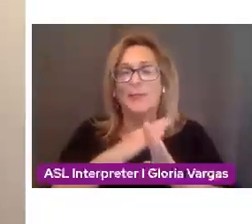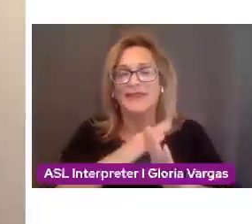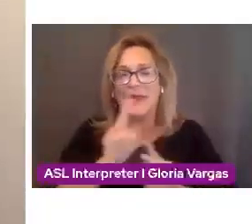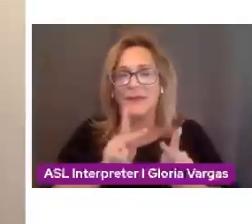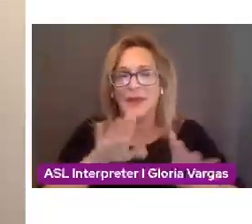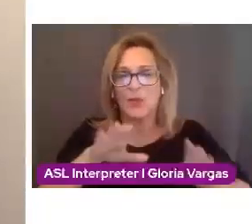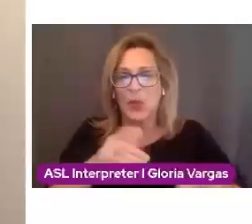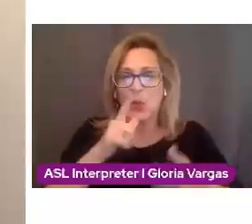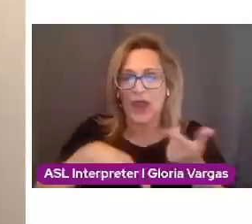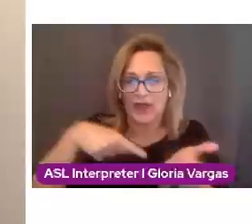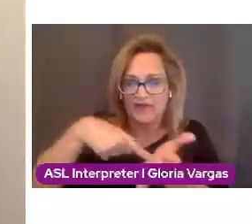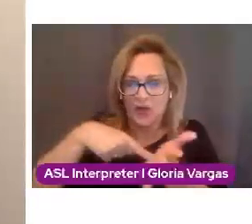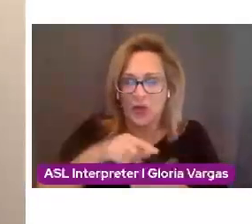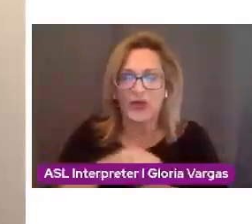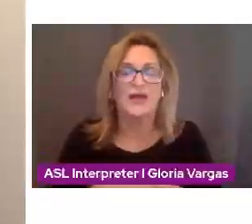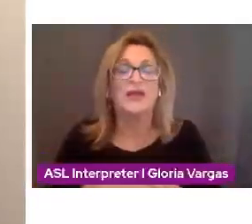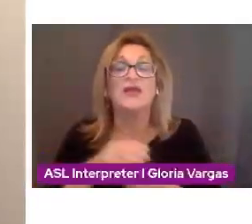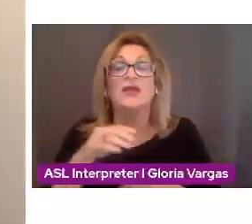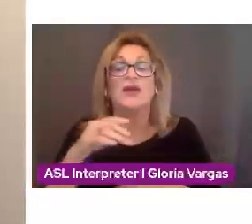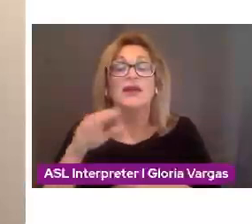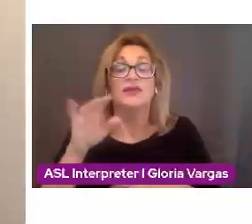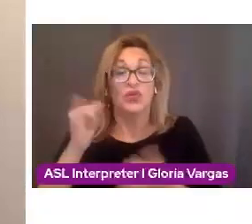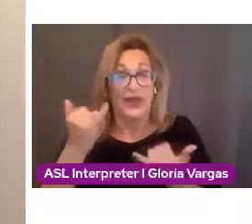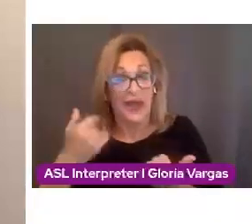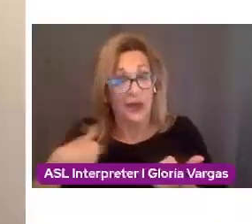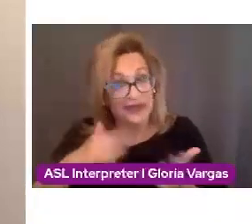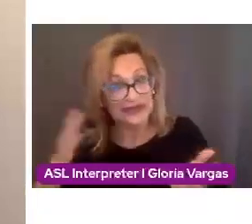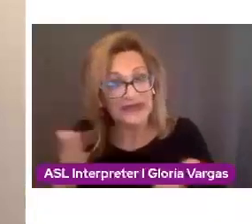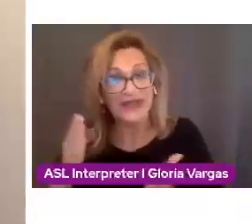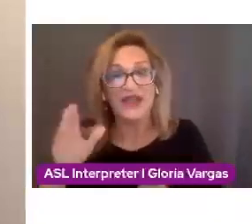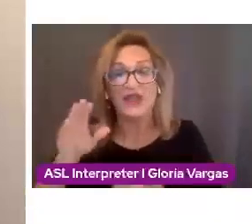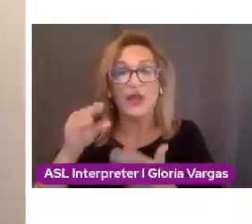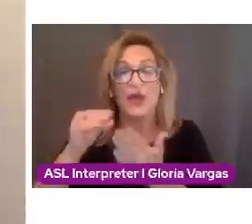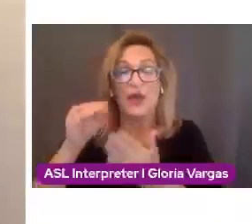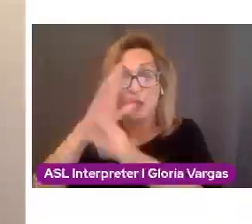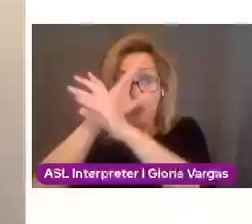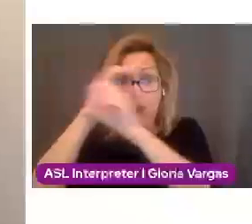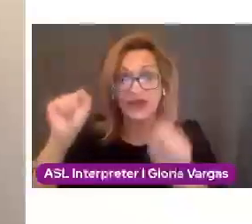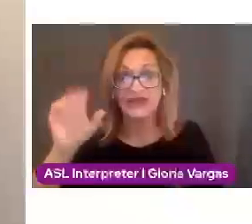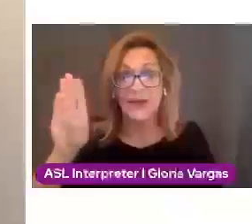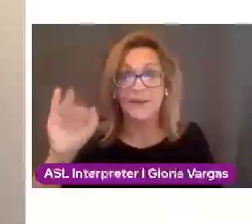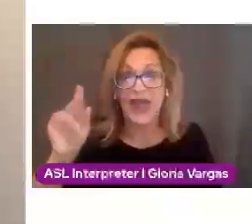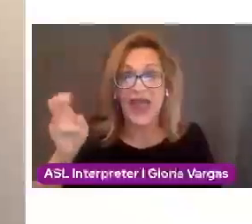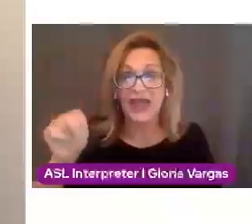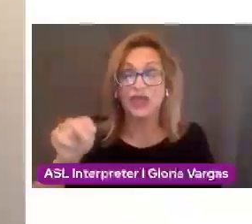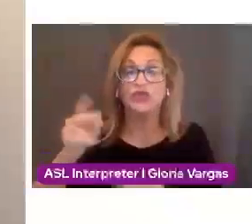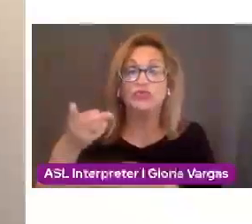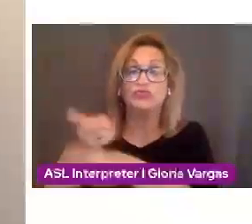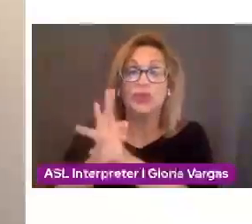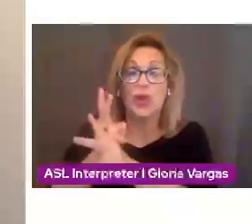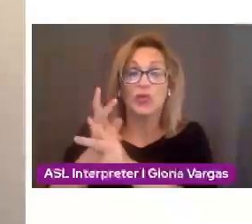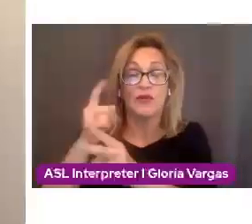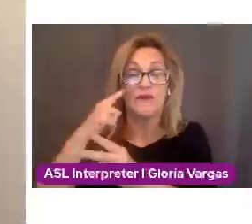Biden on student loan forgiveness. There was